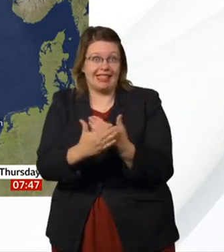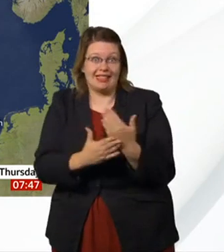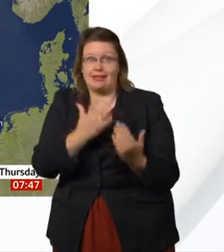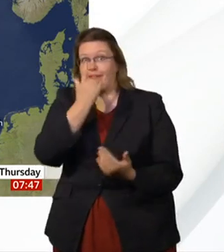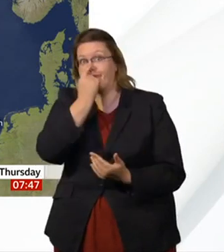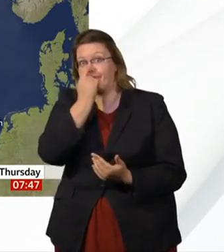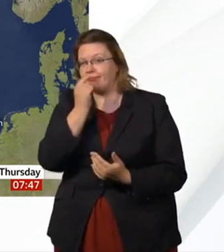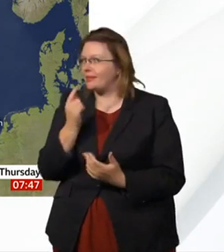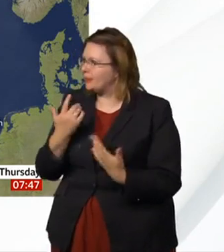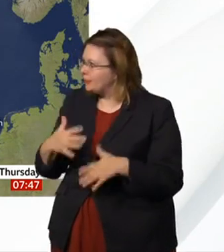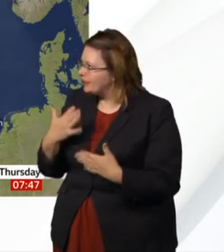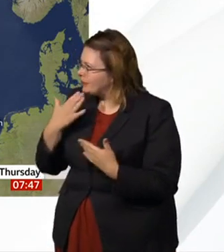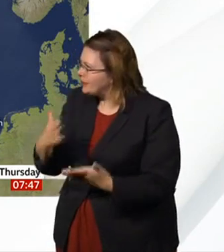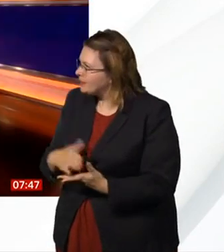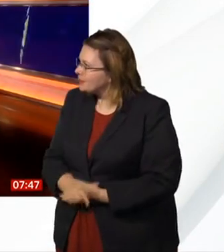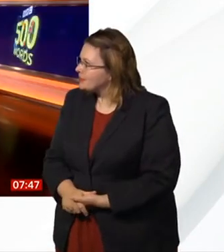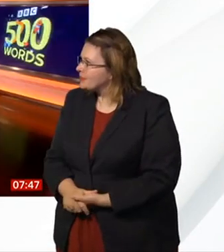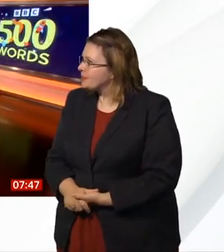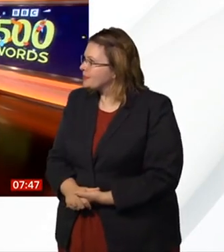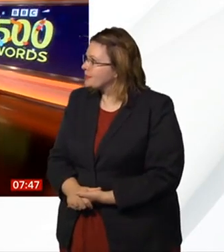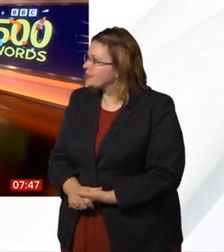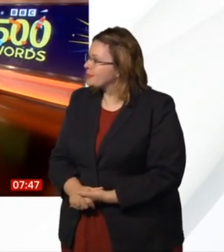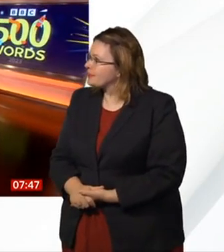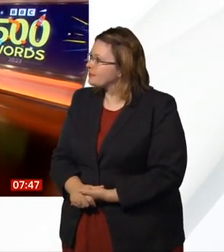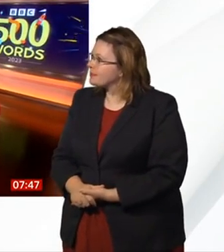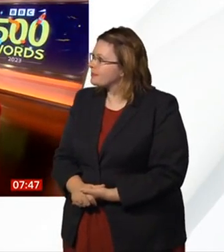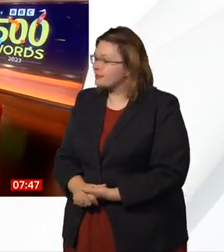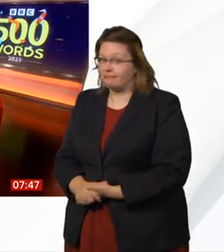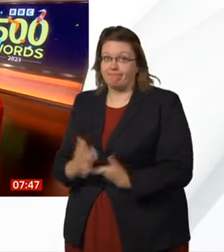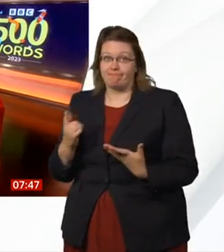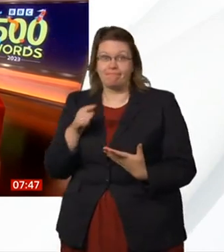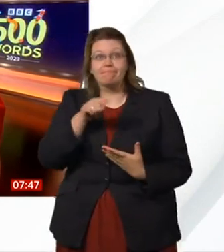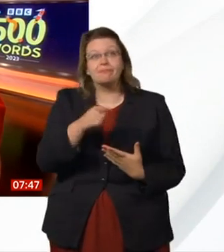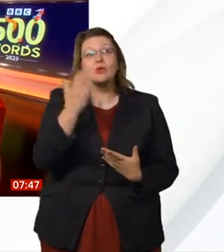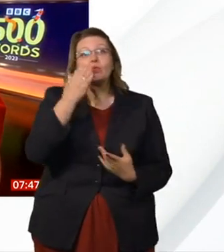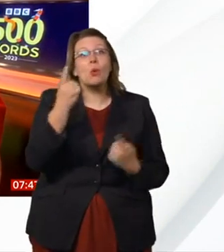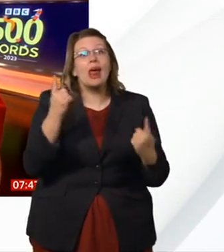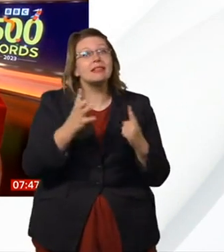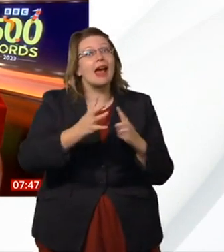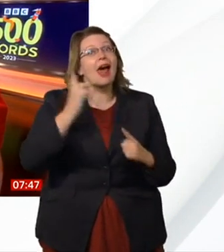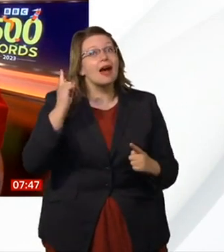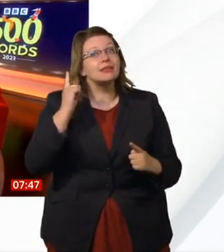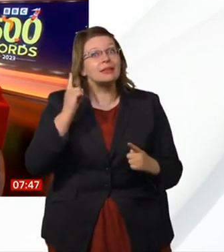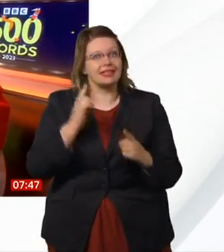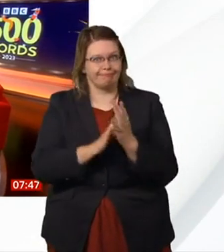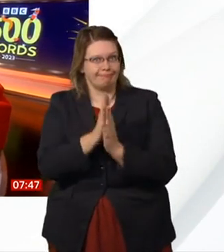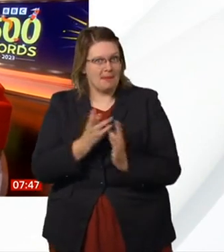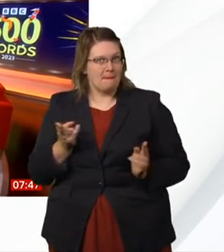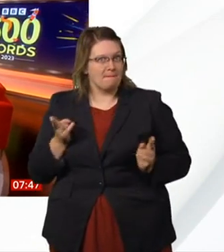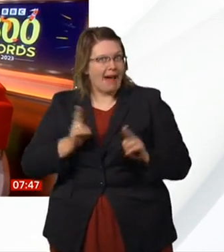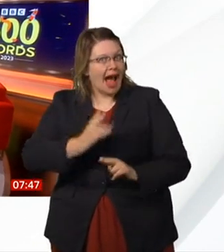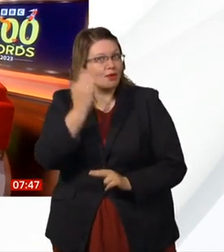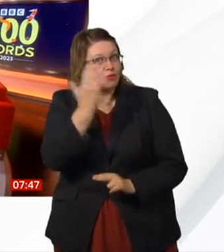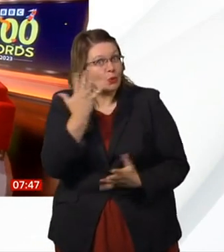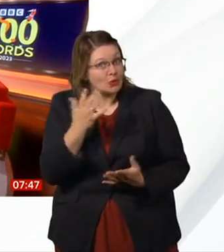Thank you very much indeed. Thank you, Karen. Thanks. Now, lots of children are heading back to school today, and if you're one of them, why not ask your